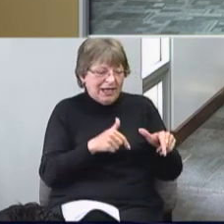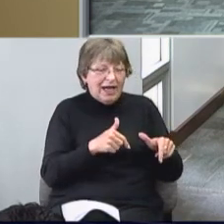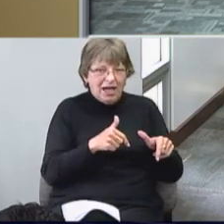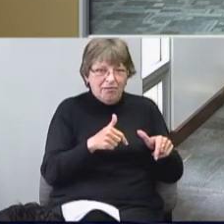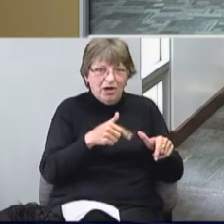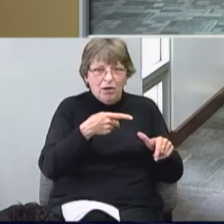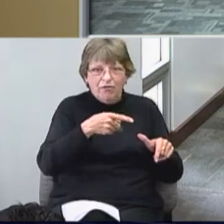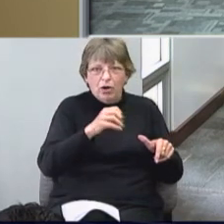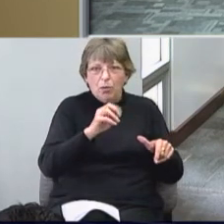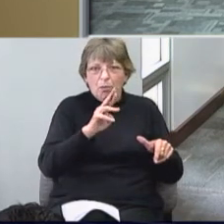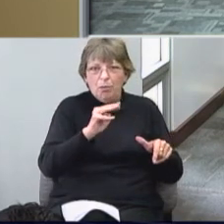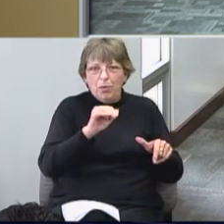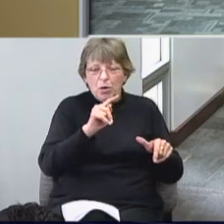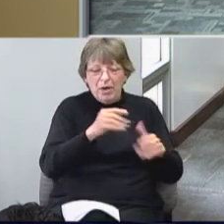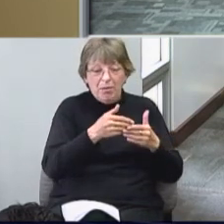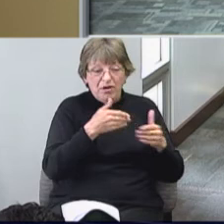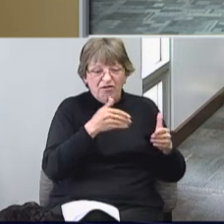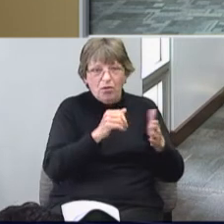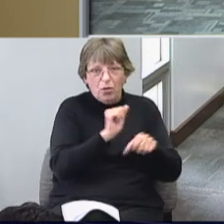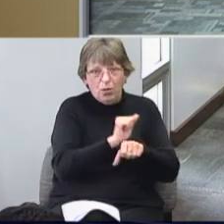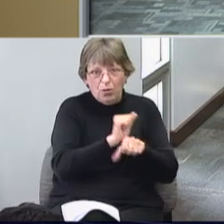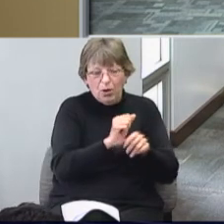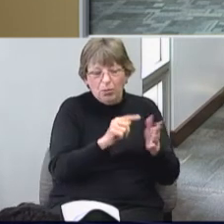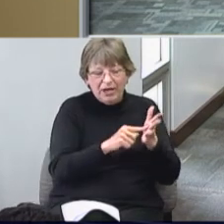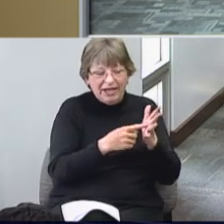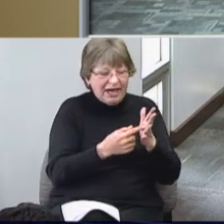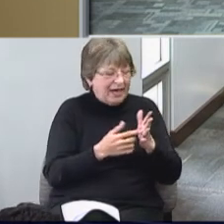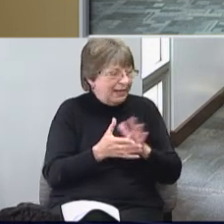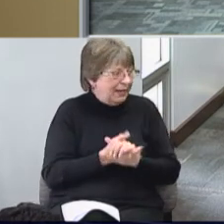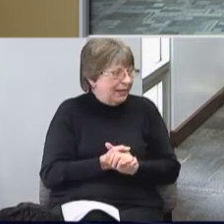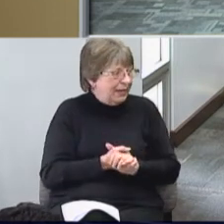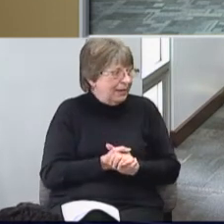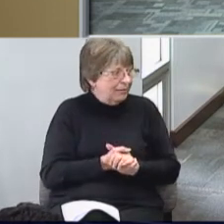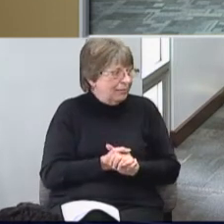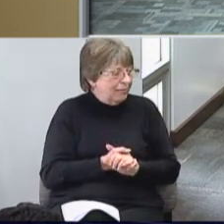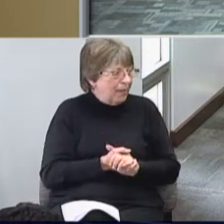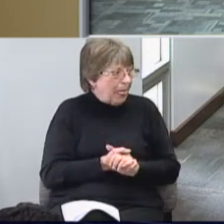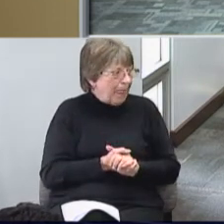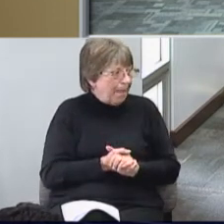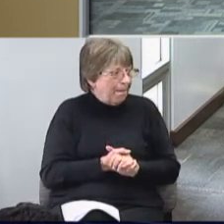the work. Yeah. But this one's similar to the Minner case in that the permit was not pulled.